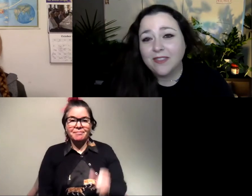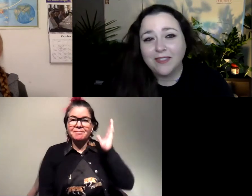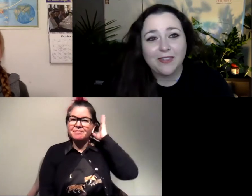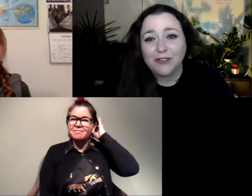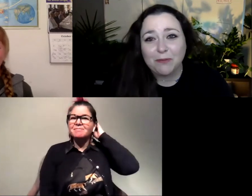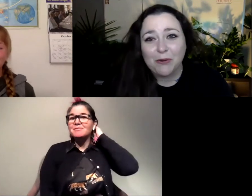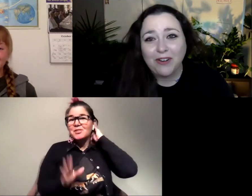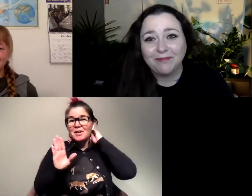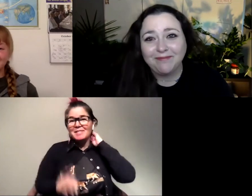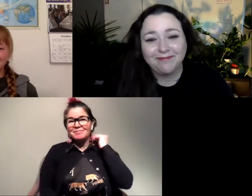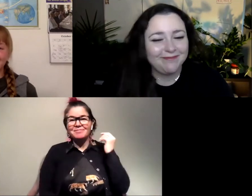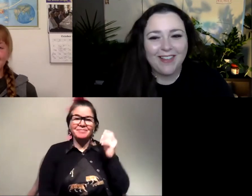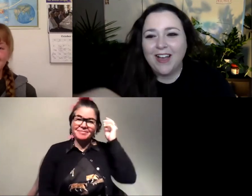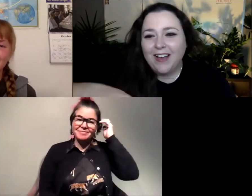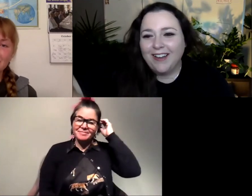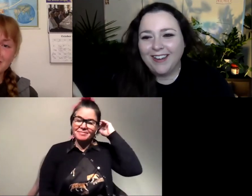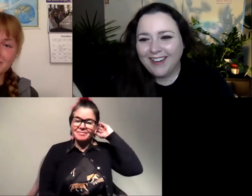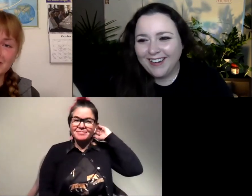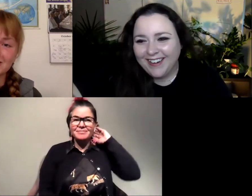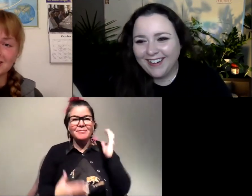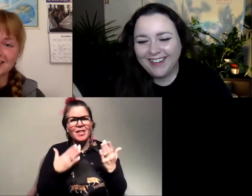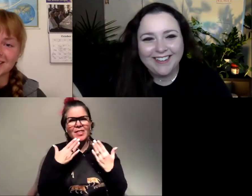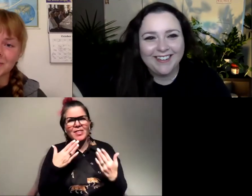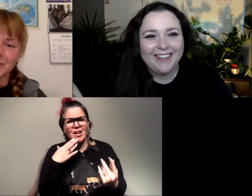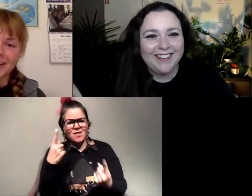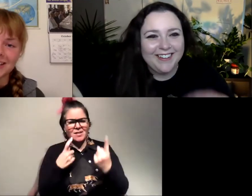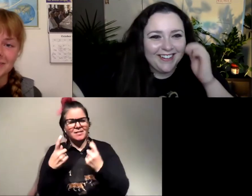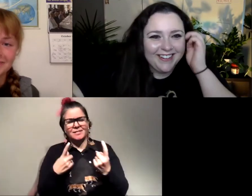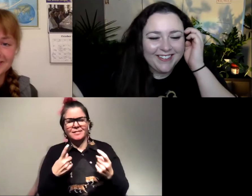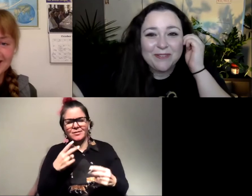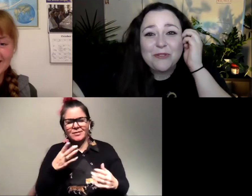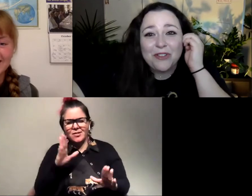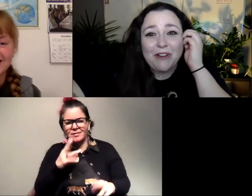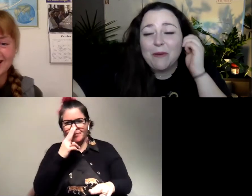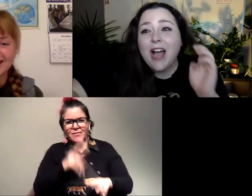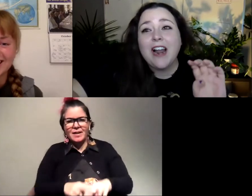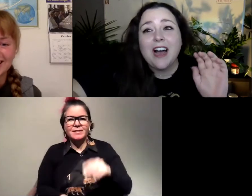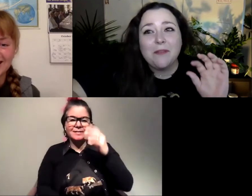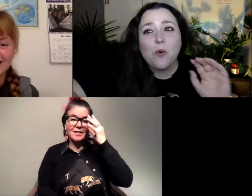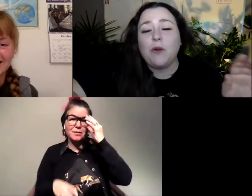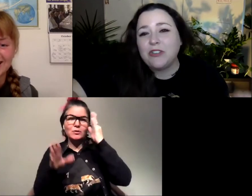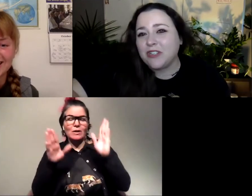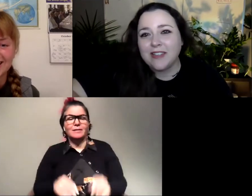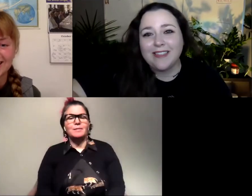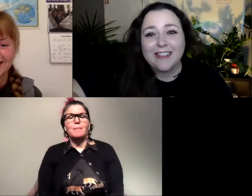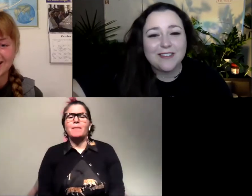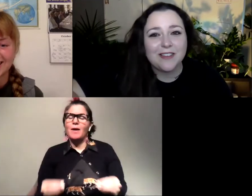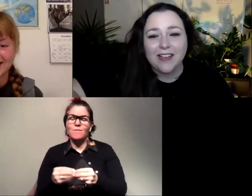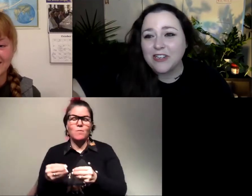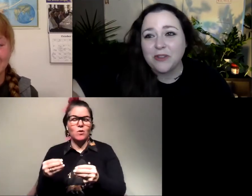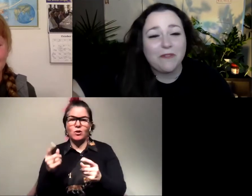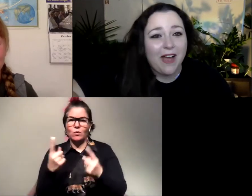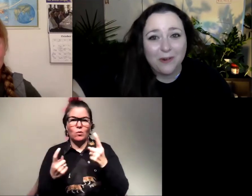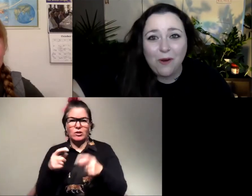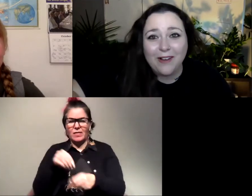Great. They're super cool. Thank you all for so many questions. This was really awesome. This was really great. We got more questions in this